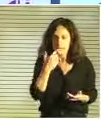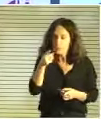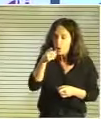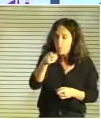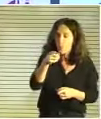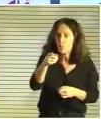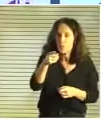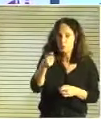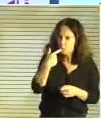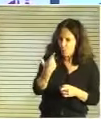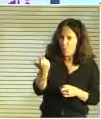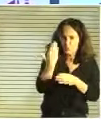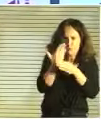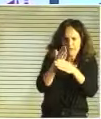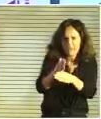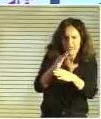this